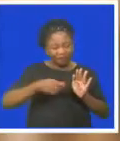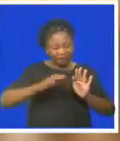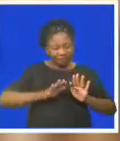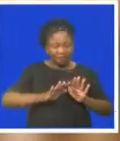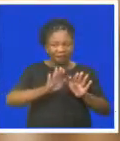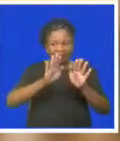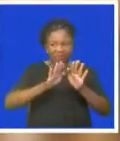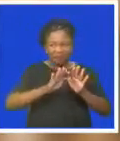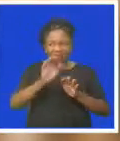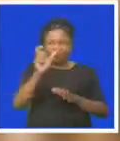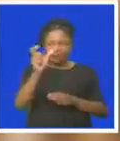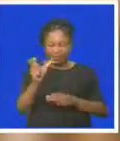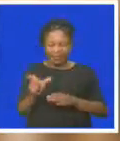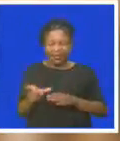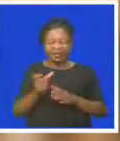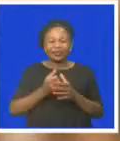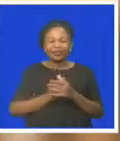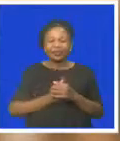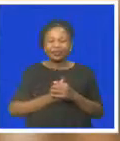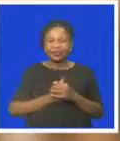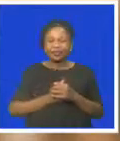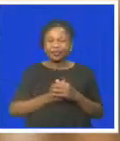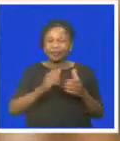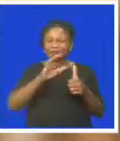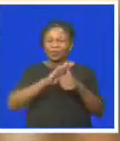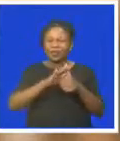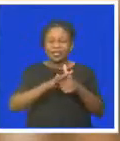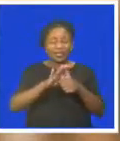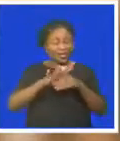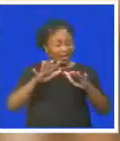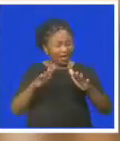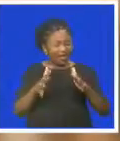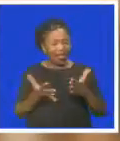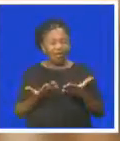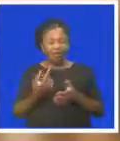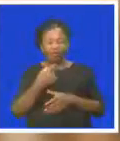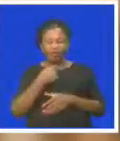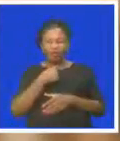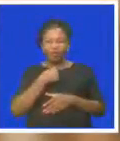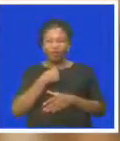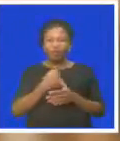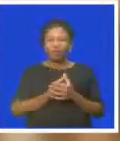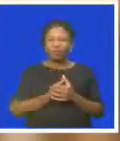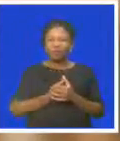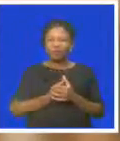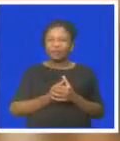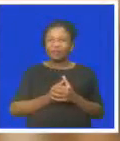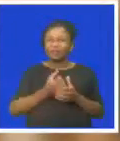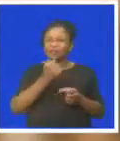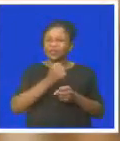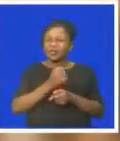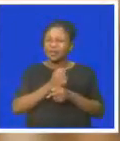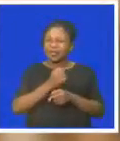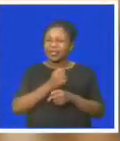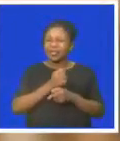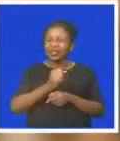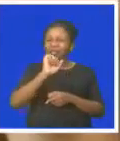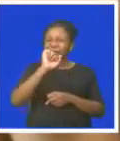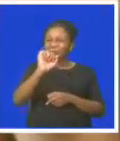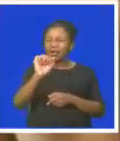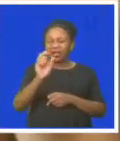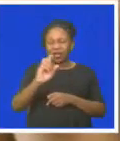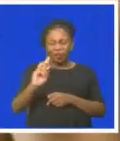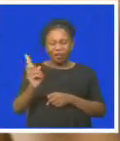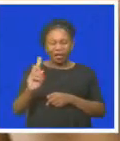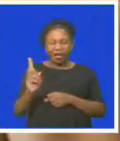us? How is a tailor important to us? What is a role of a tailor?